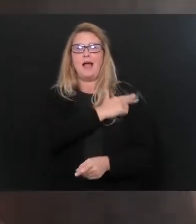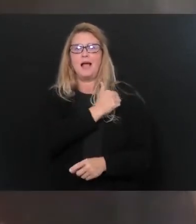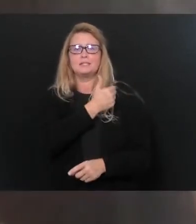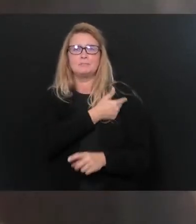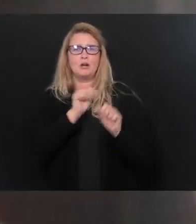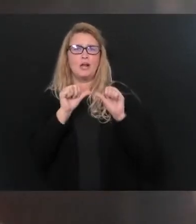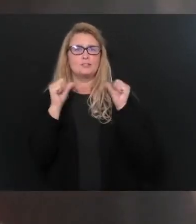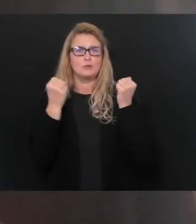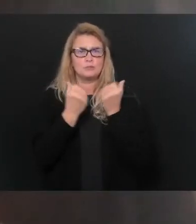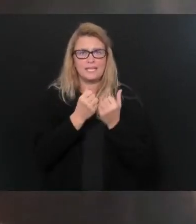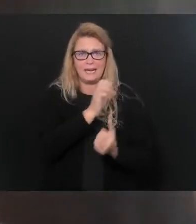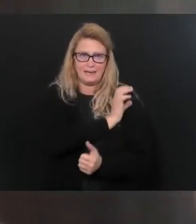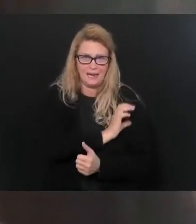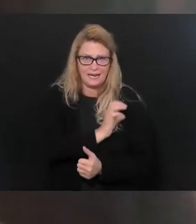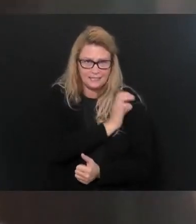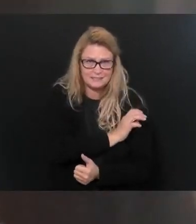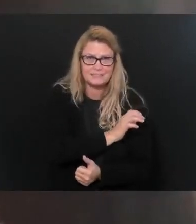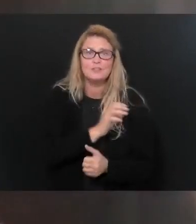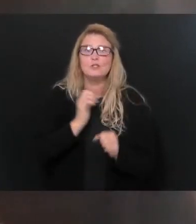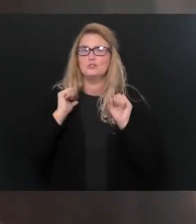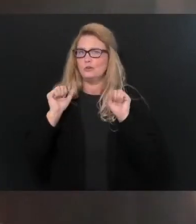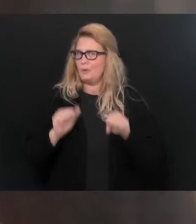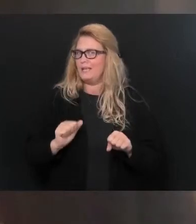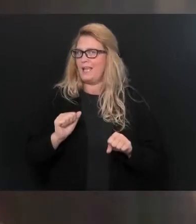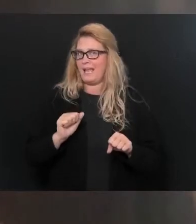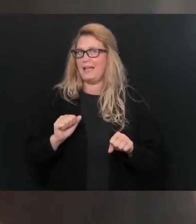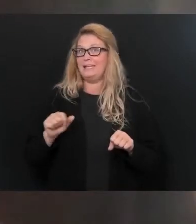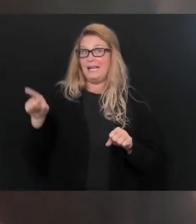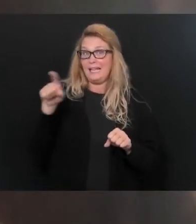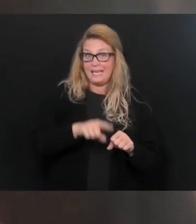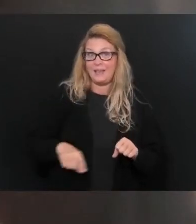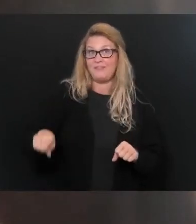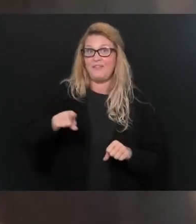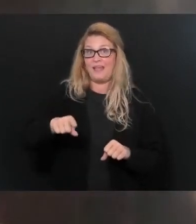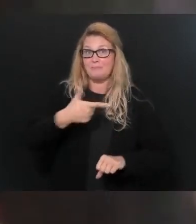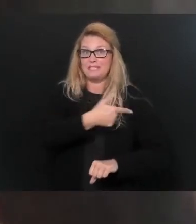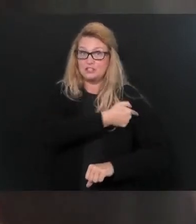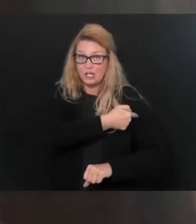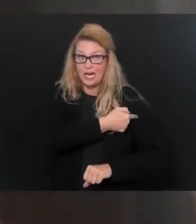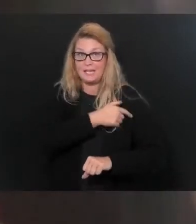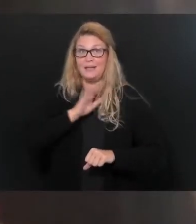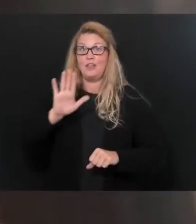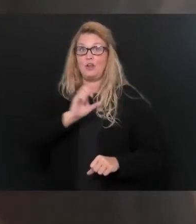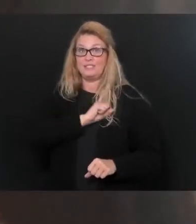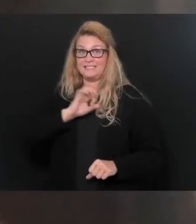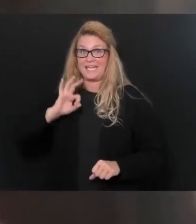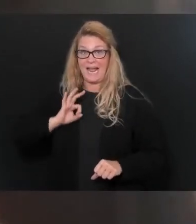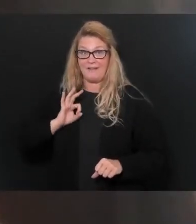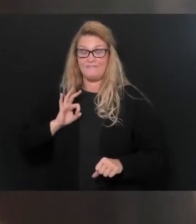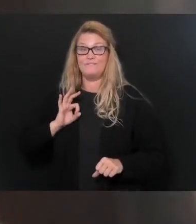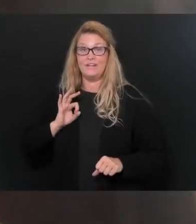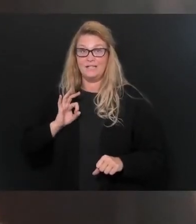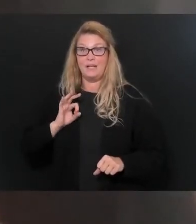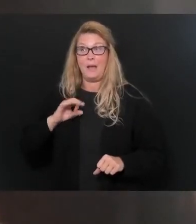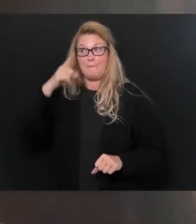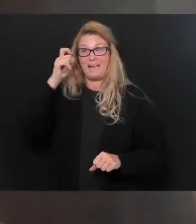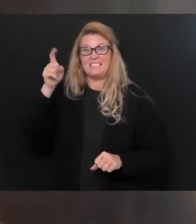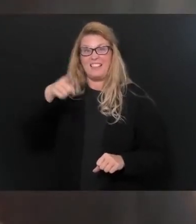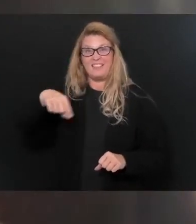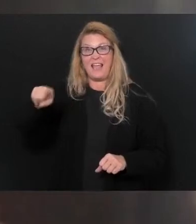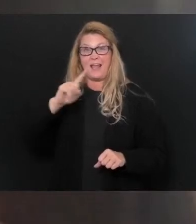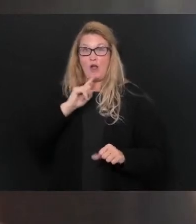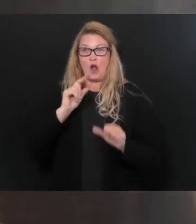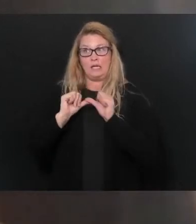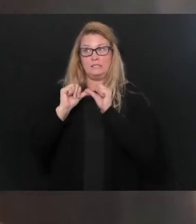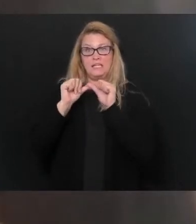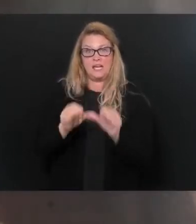hospital-associated clinics, so that we can immunize those people and their staff who will be reaching out and helping us continue